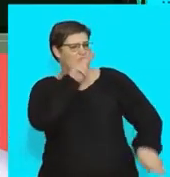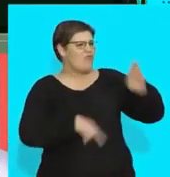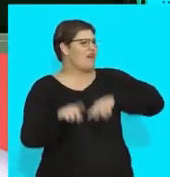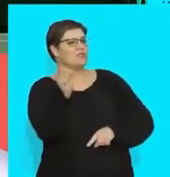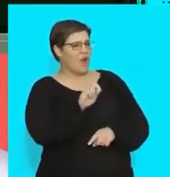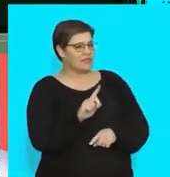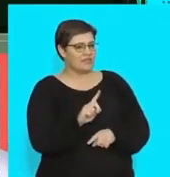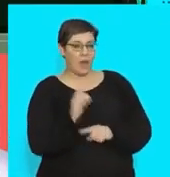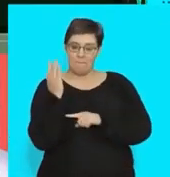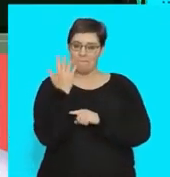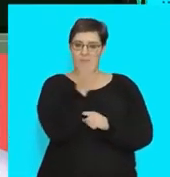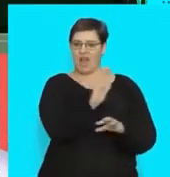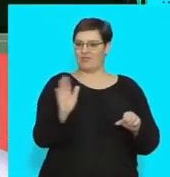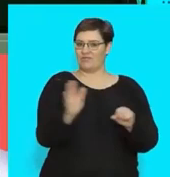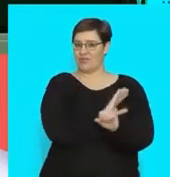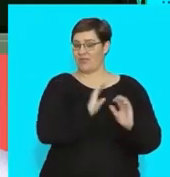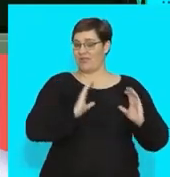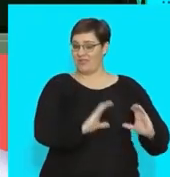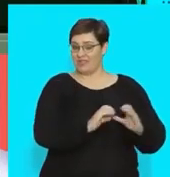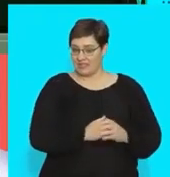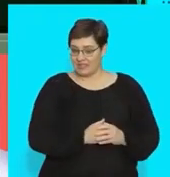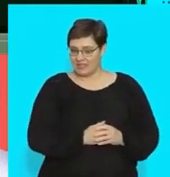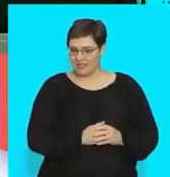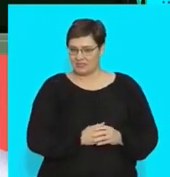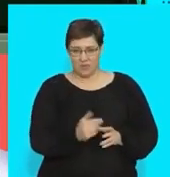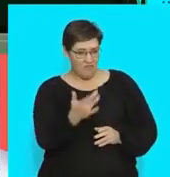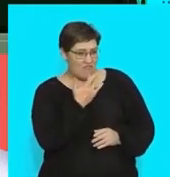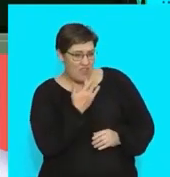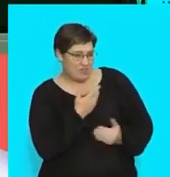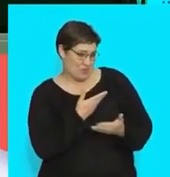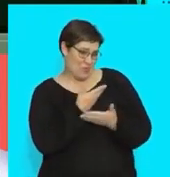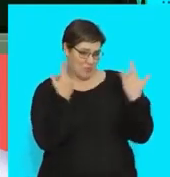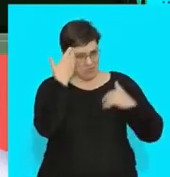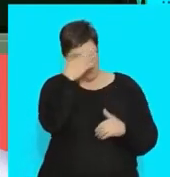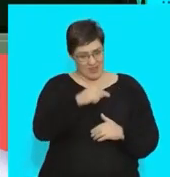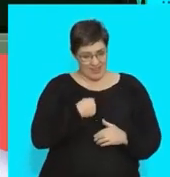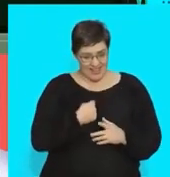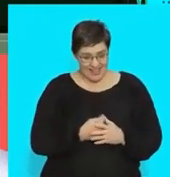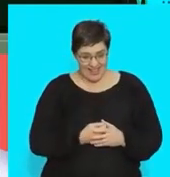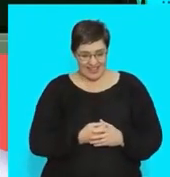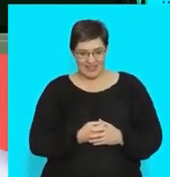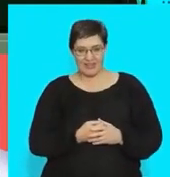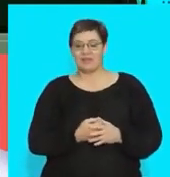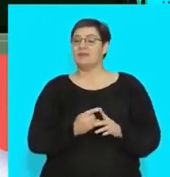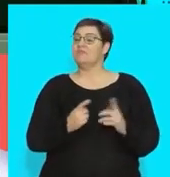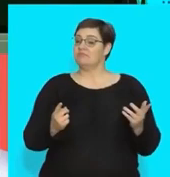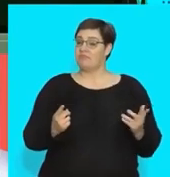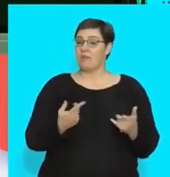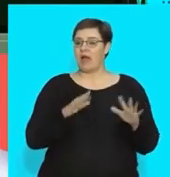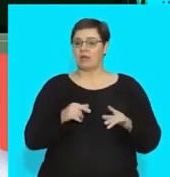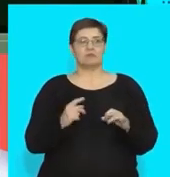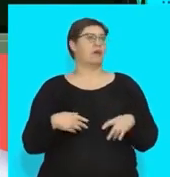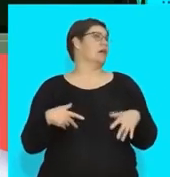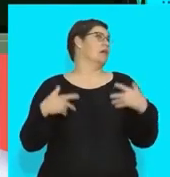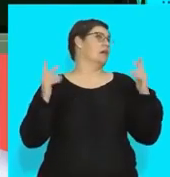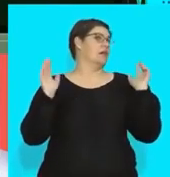whole of the plant section. I know it's not your favorite, right? When we do the plant section in class, my kids tend to roll their